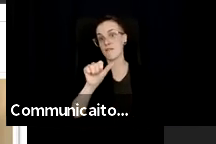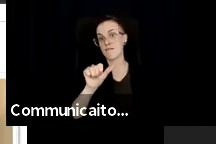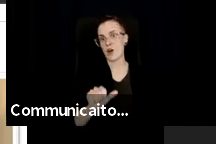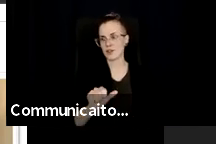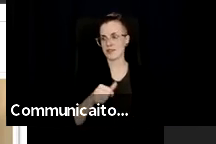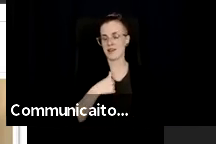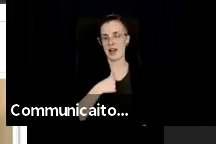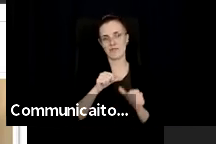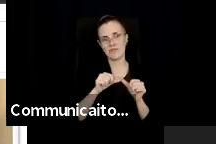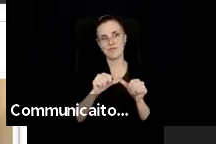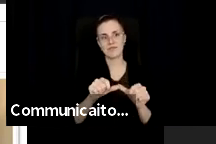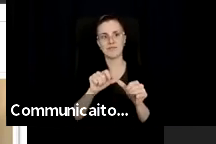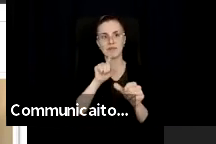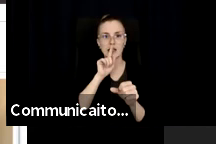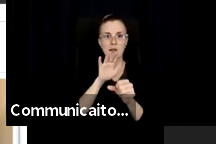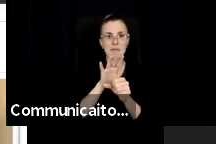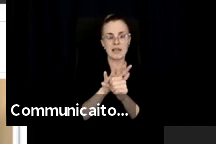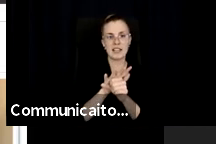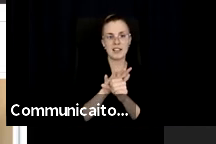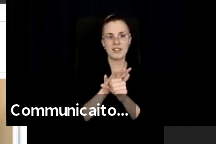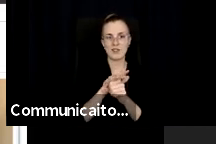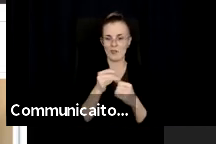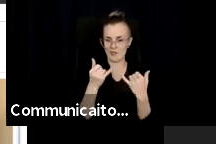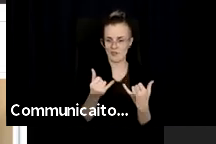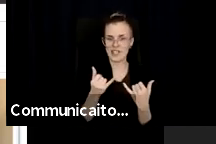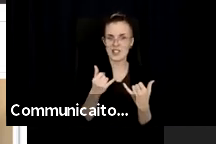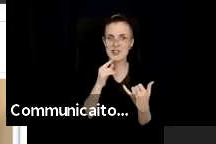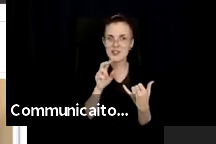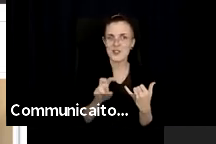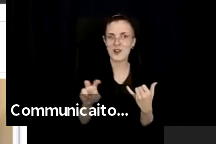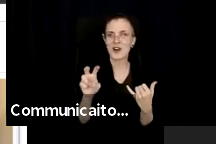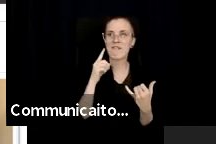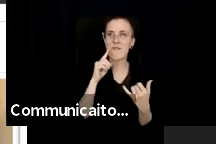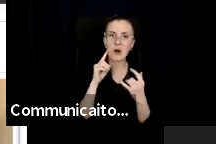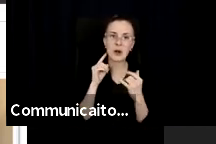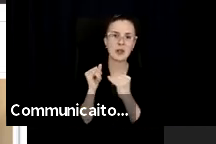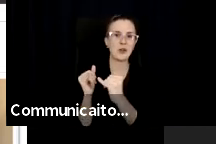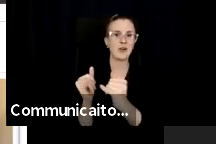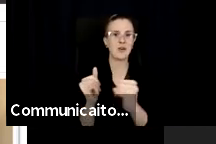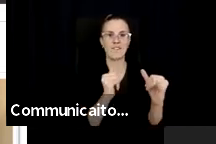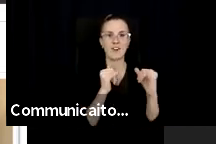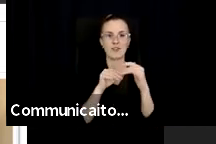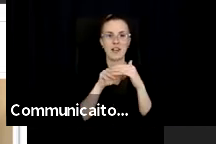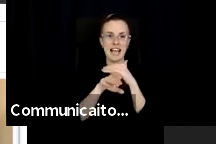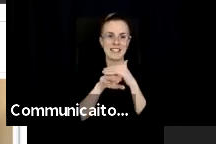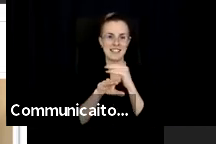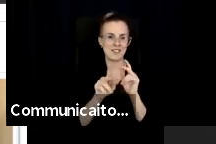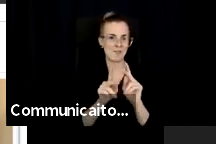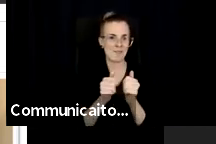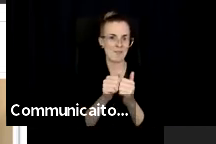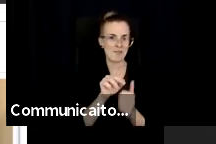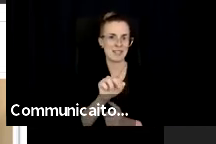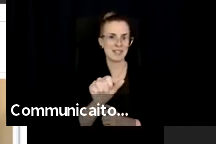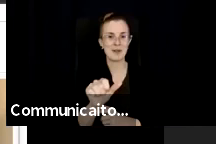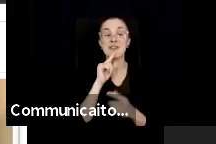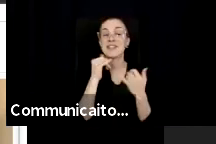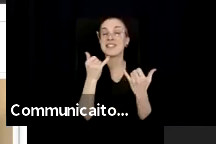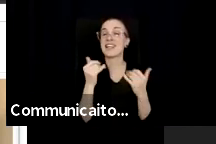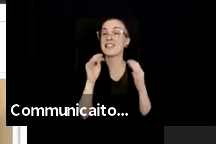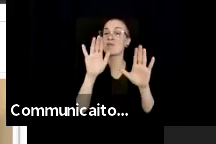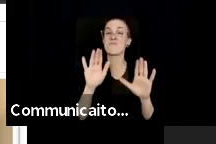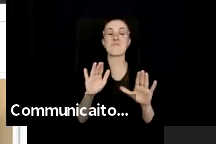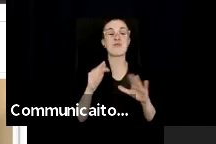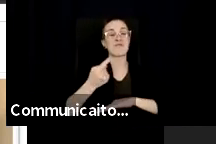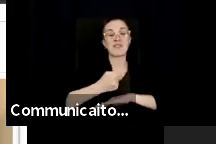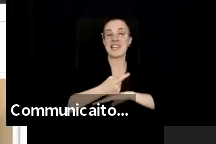journey toward universal access to persons with disabilities. This is a wonderful day to celebrate. We love